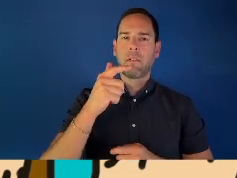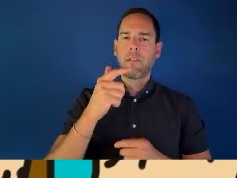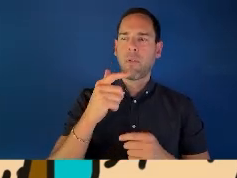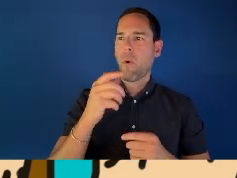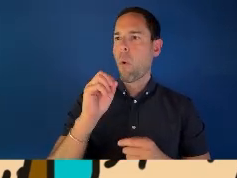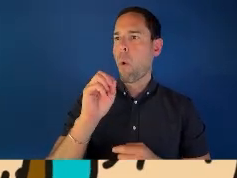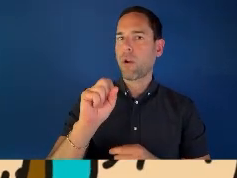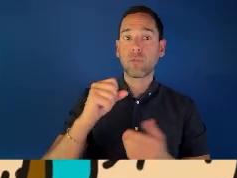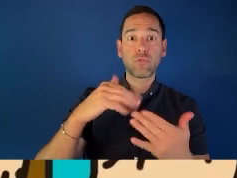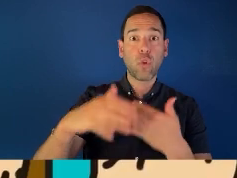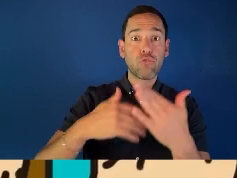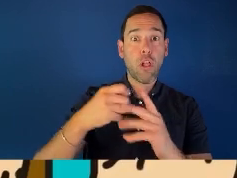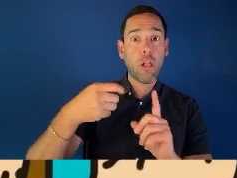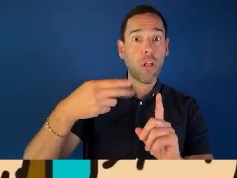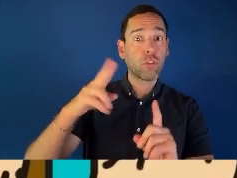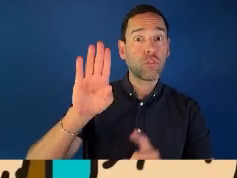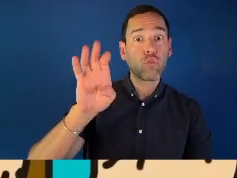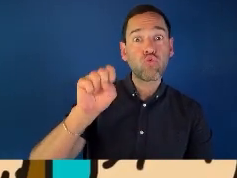things.